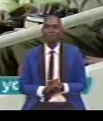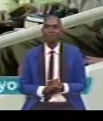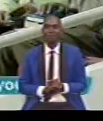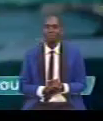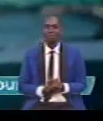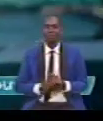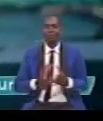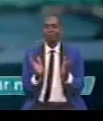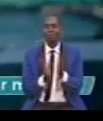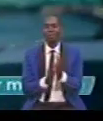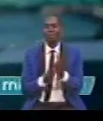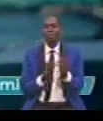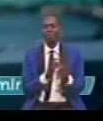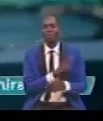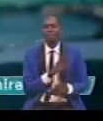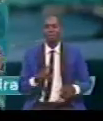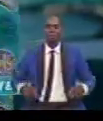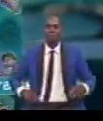Praise the Lord.